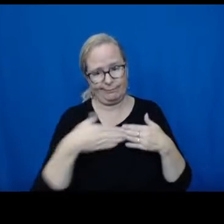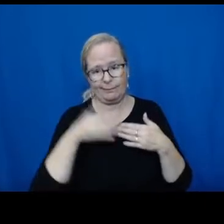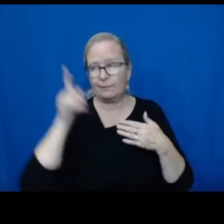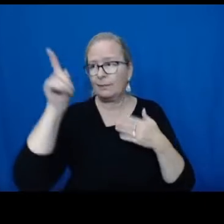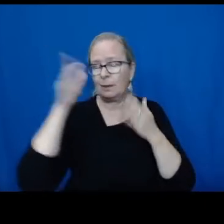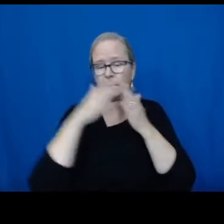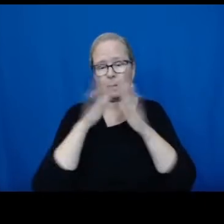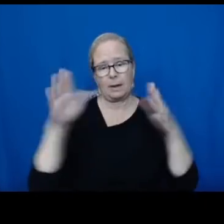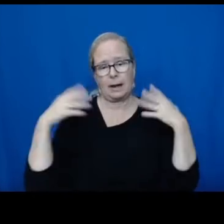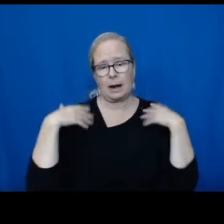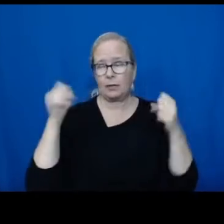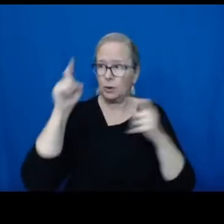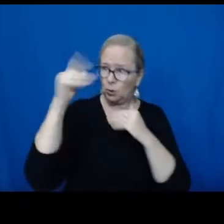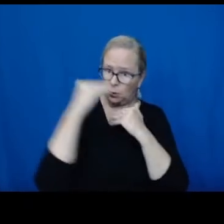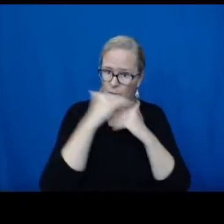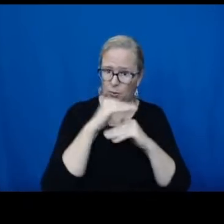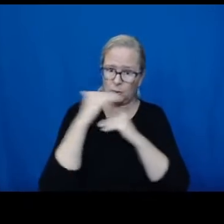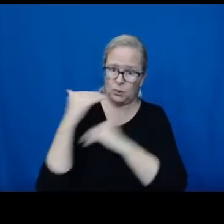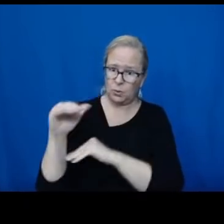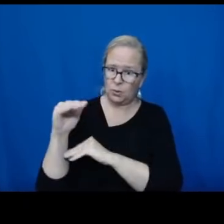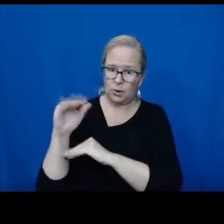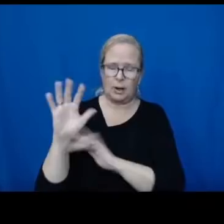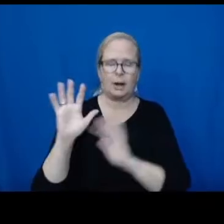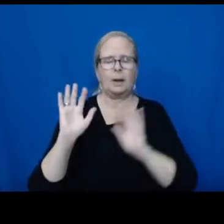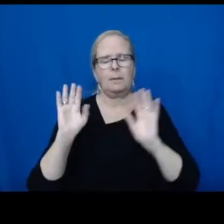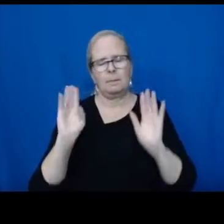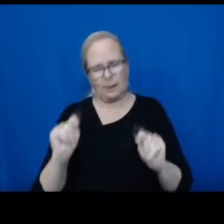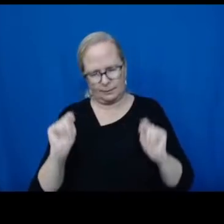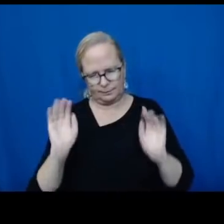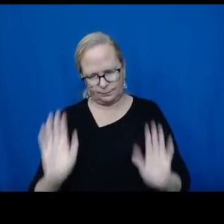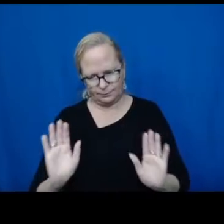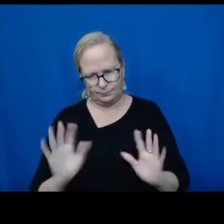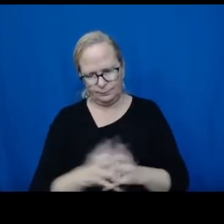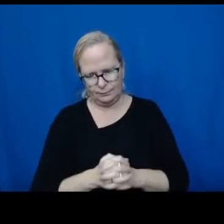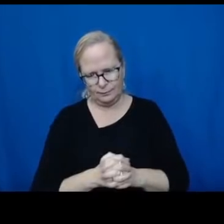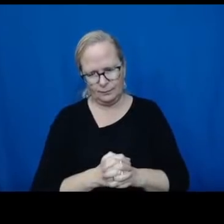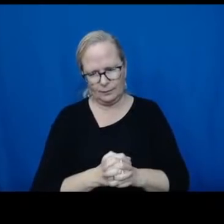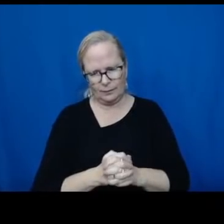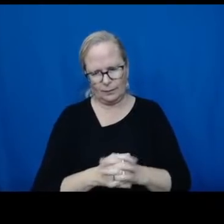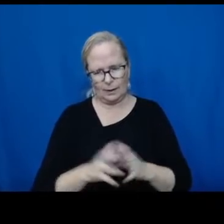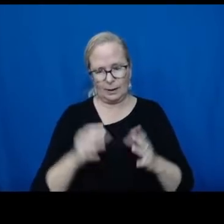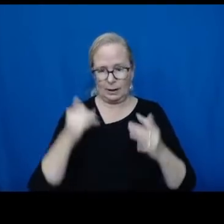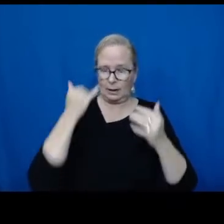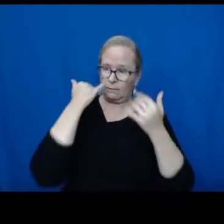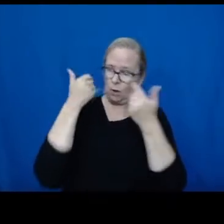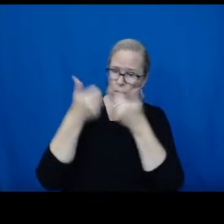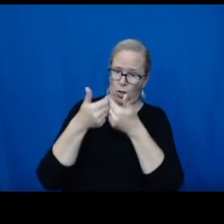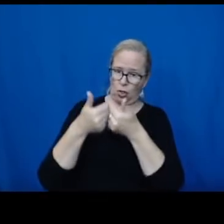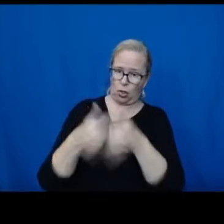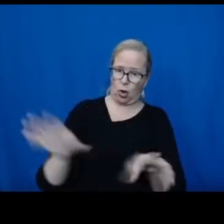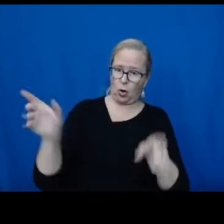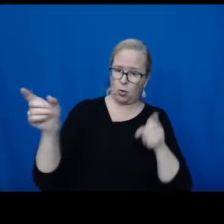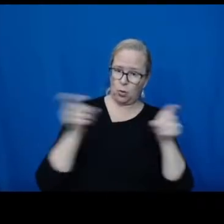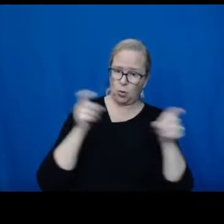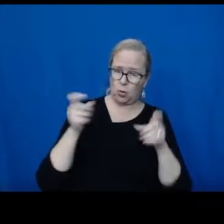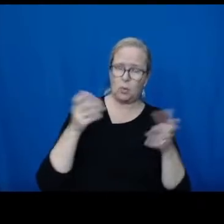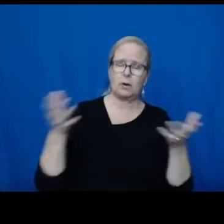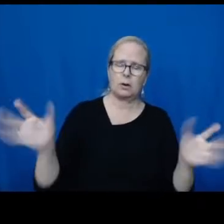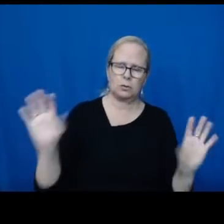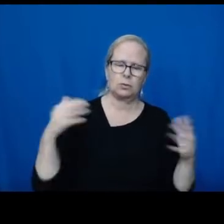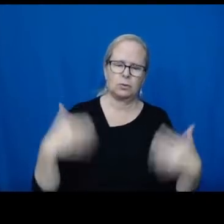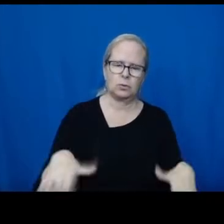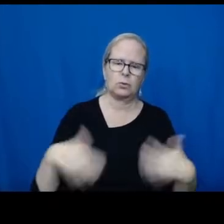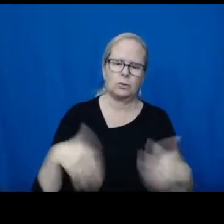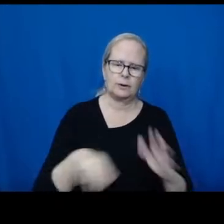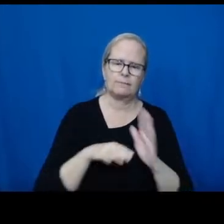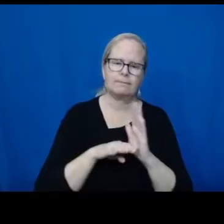coming into the next bit, we can have a wavelet if we keep basic, easy things in mind, like the fact that